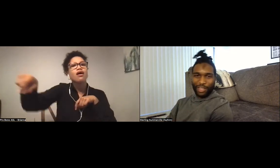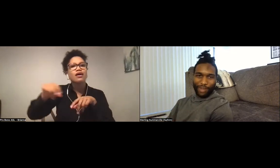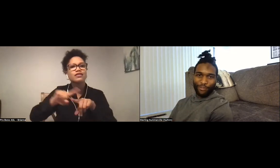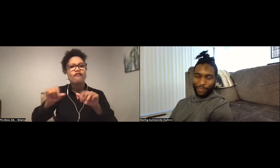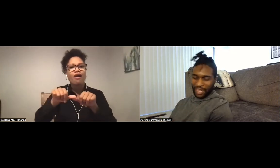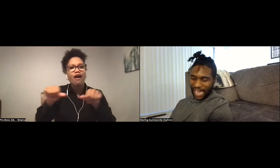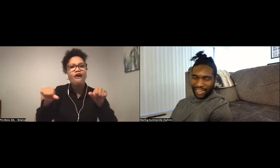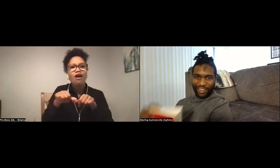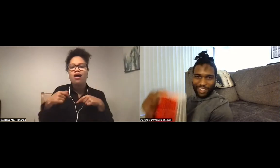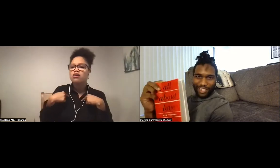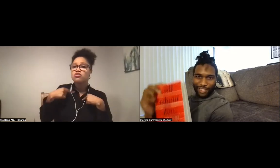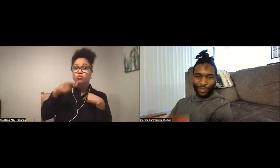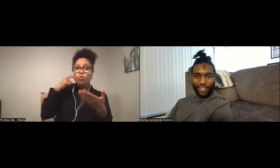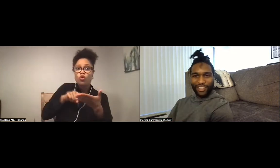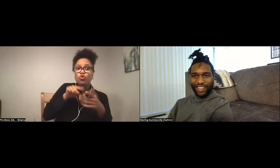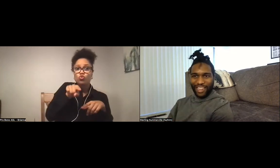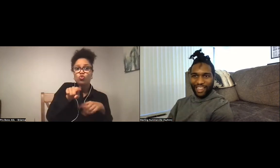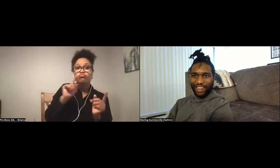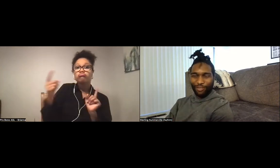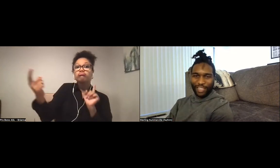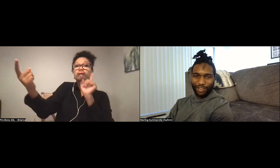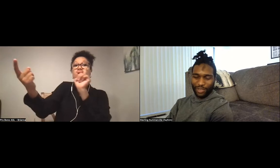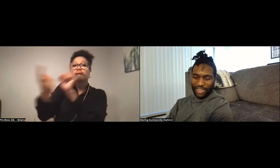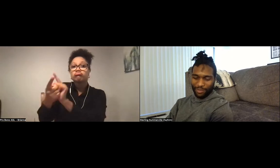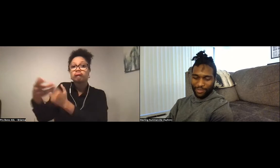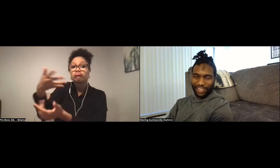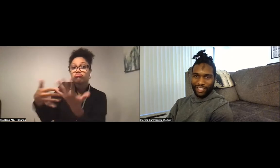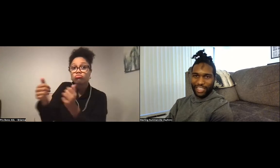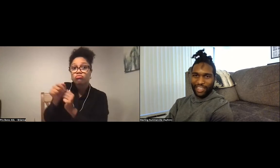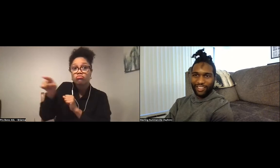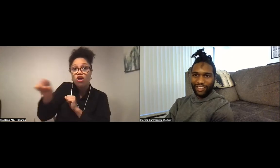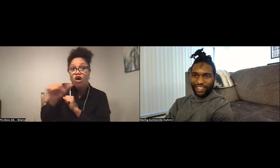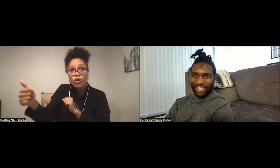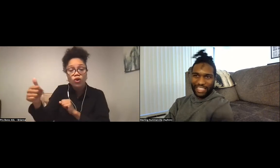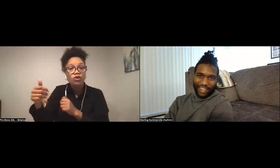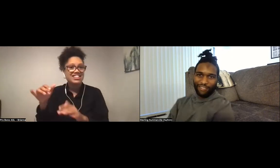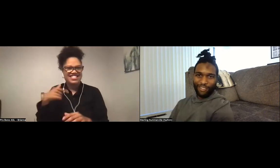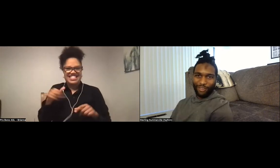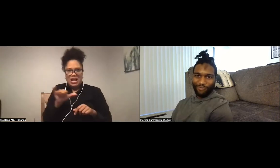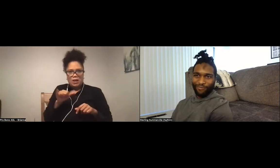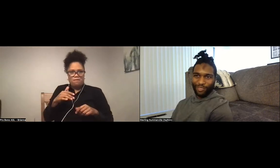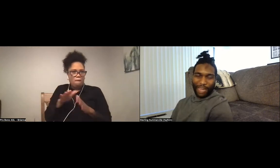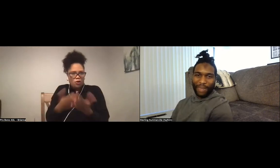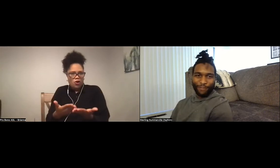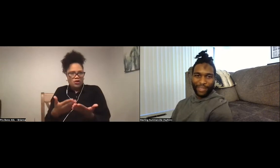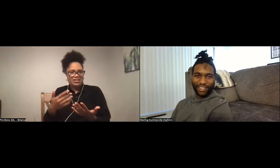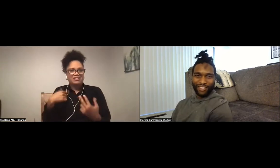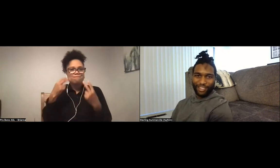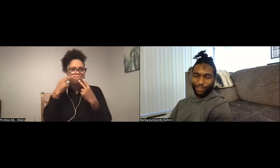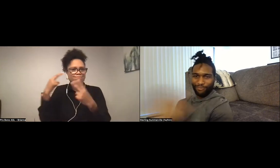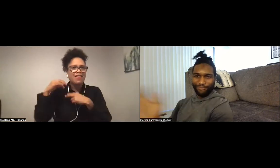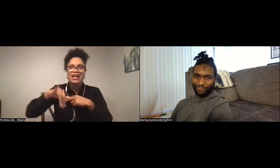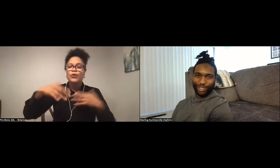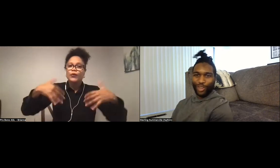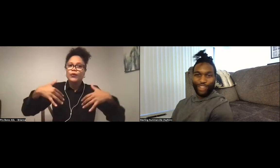that was coming up for me a lot in this book, and reflecting on what Dr. Melina just said. That's like top of mind for me.